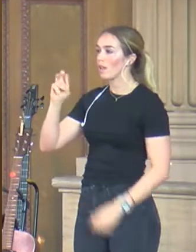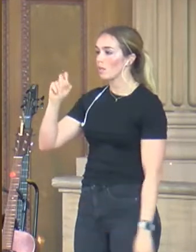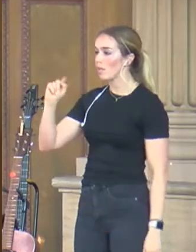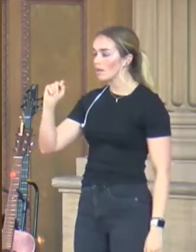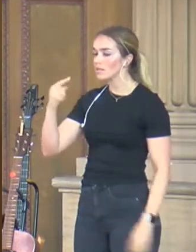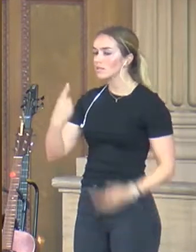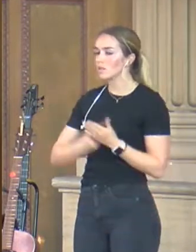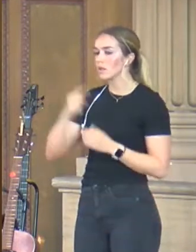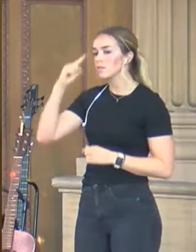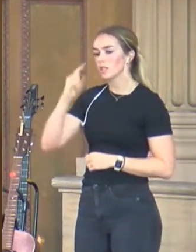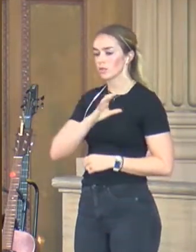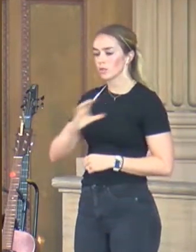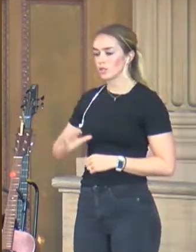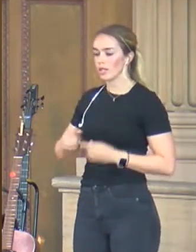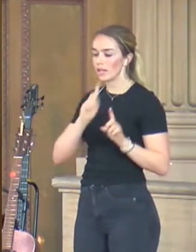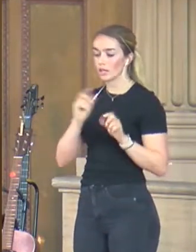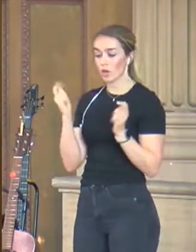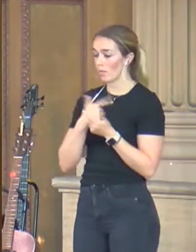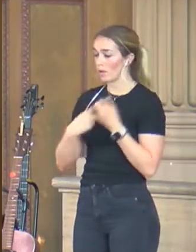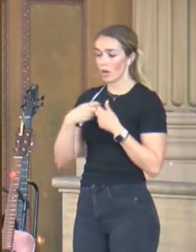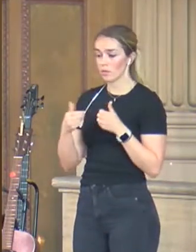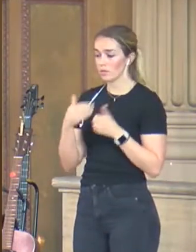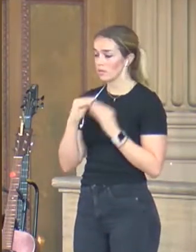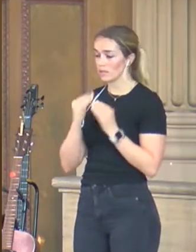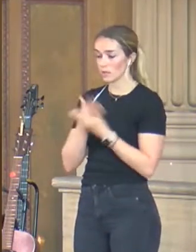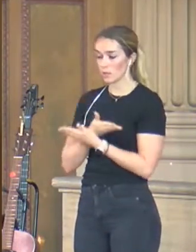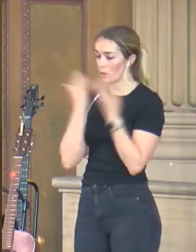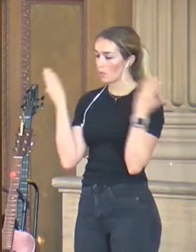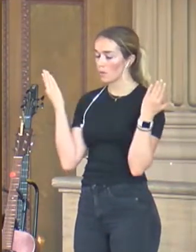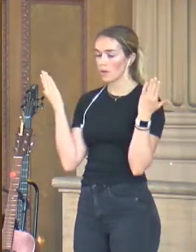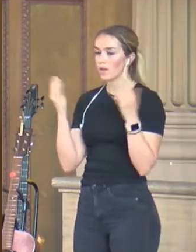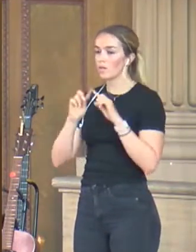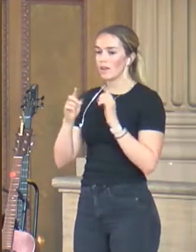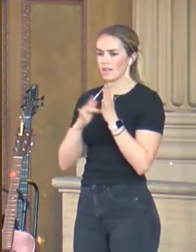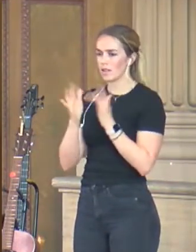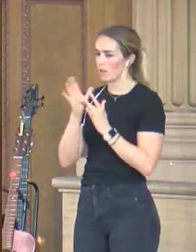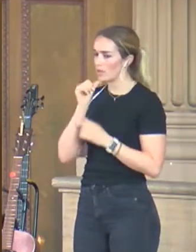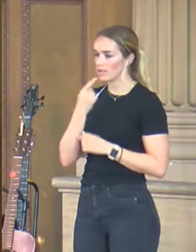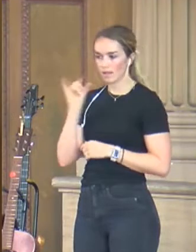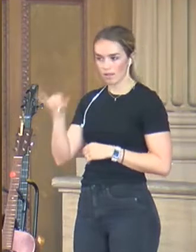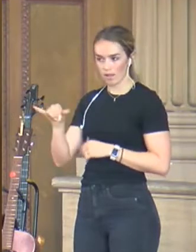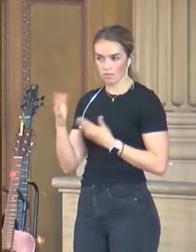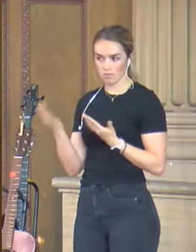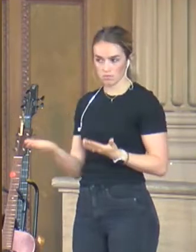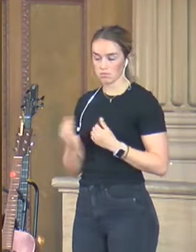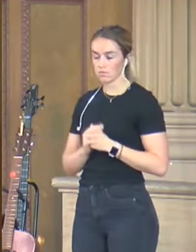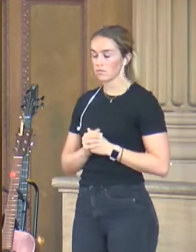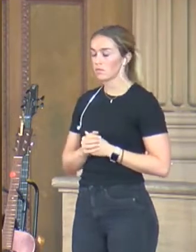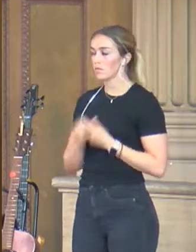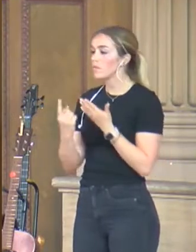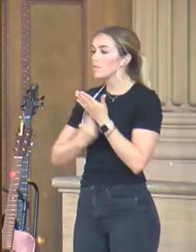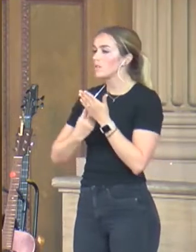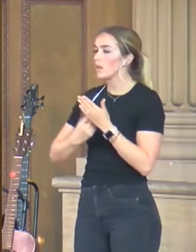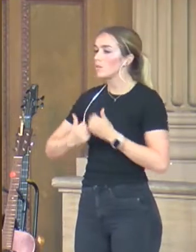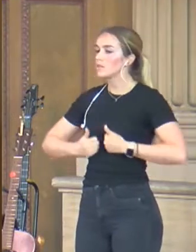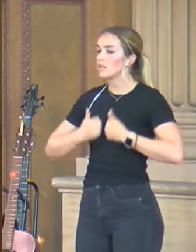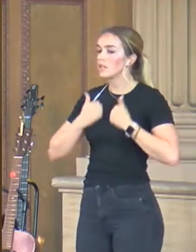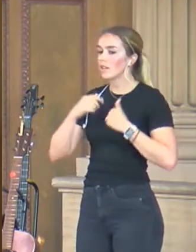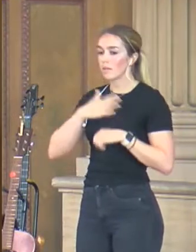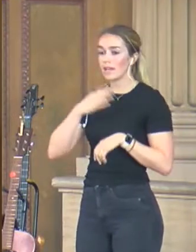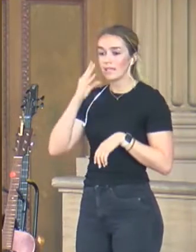Christianity as the answer for all of our problems. But the Bible doesn't spin it that way. And then sometimes in our lives when our